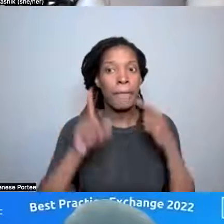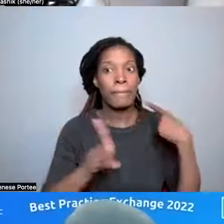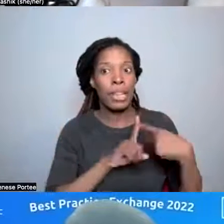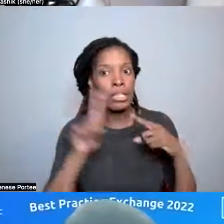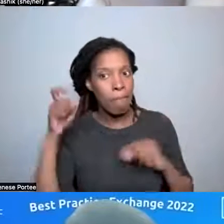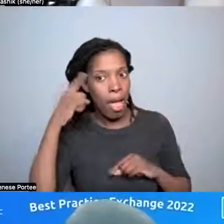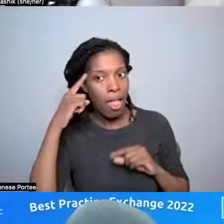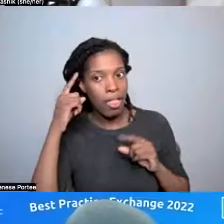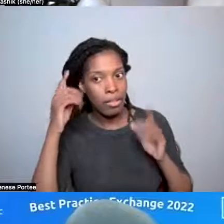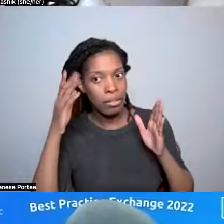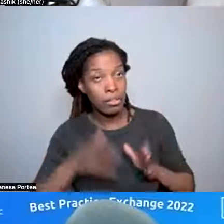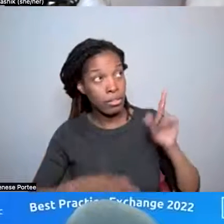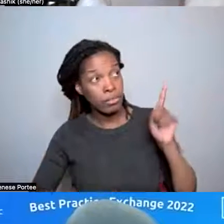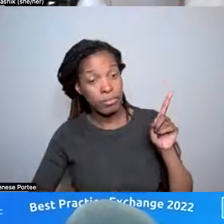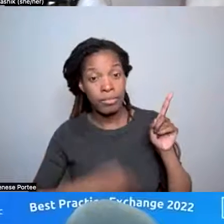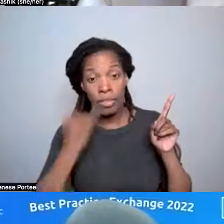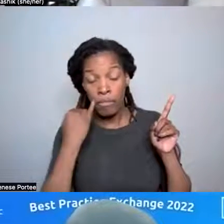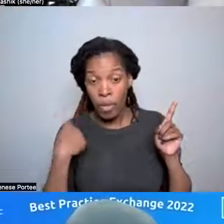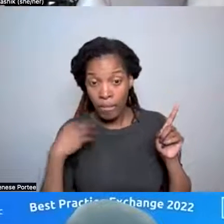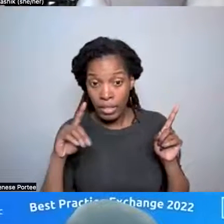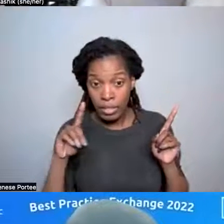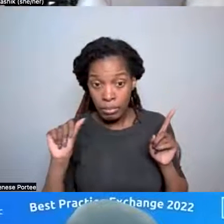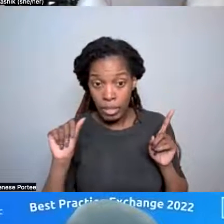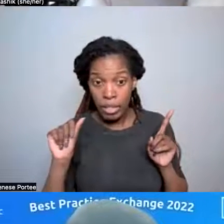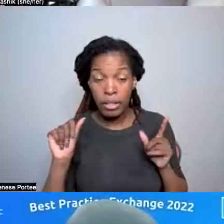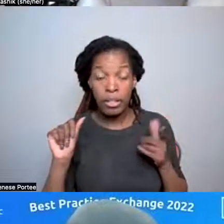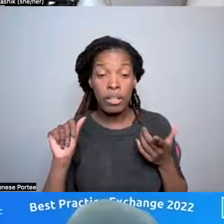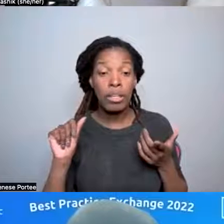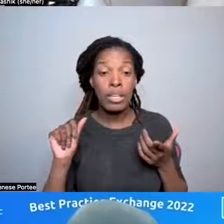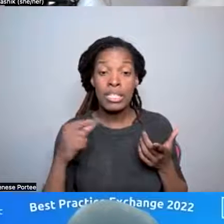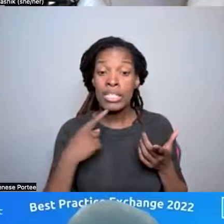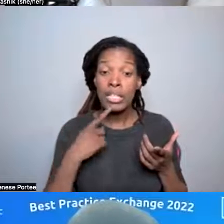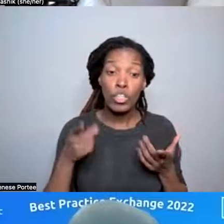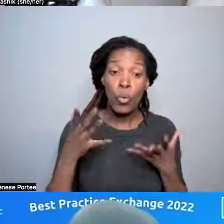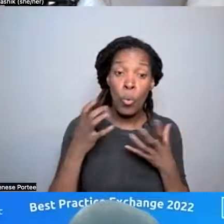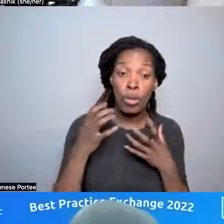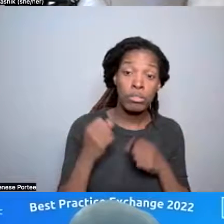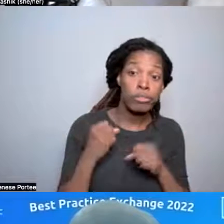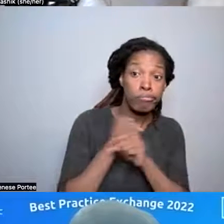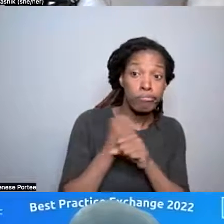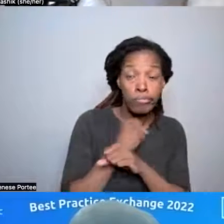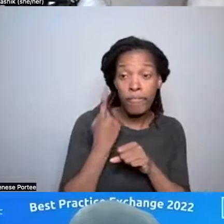when you are disabled, and if you want to vie for the elective position,